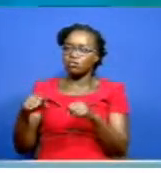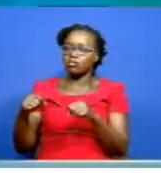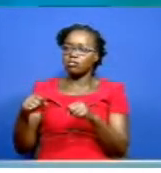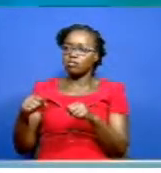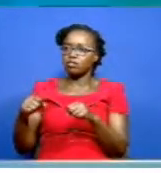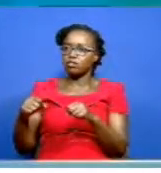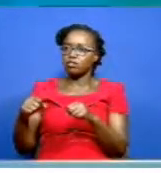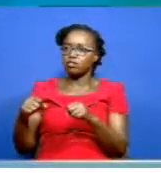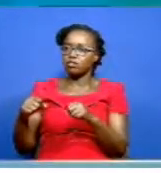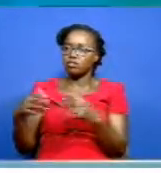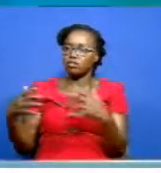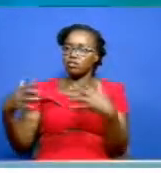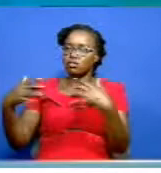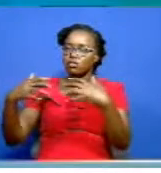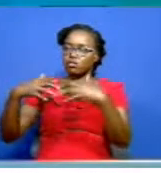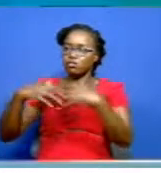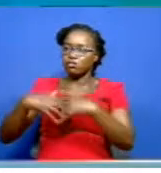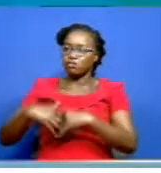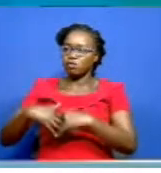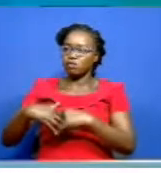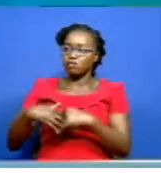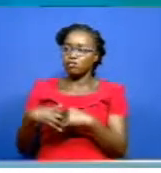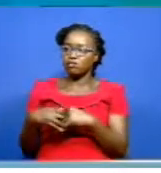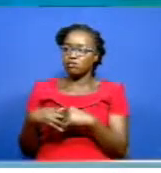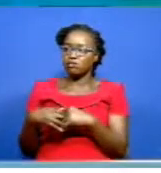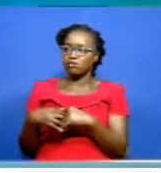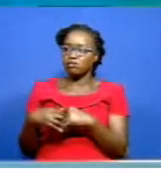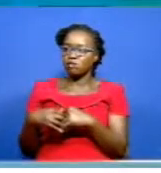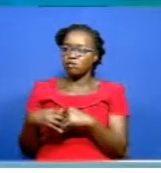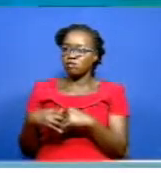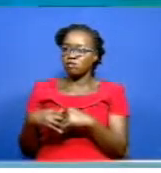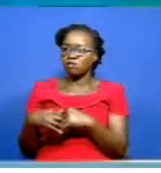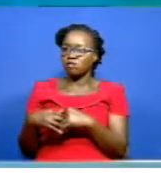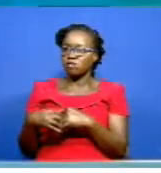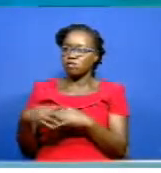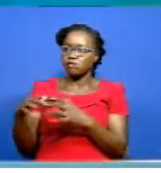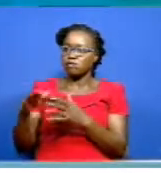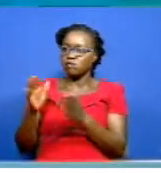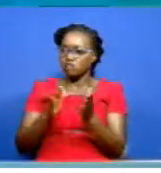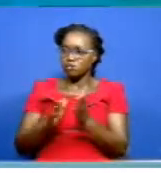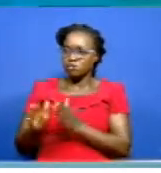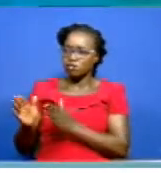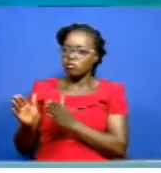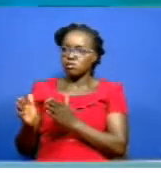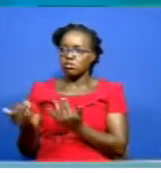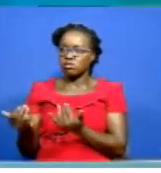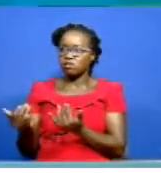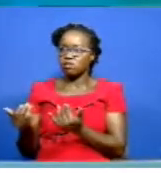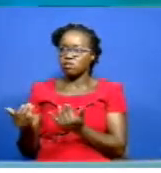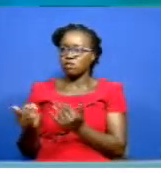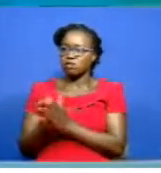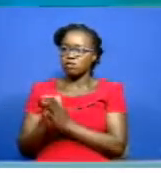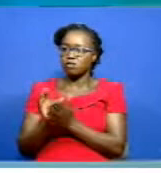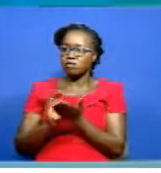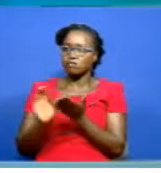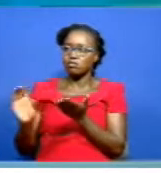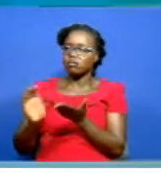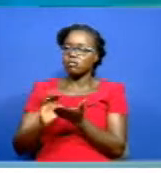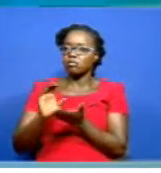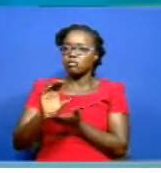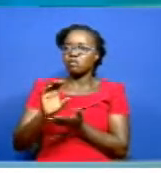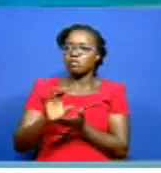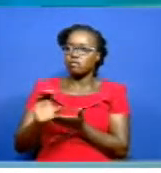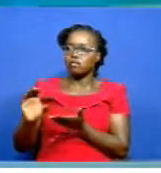of even merge the phases. So that is basically the plan of action. And the distribution of the vaccine,